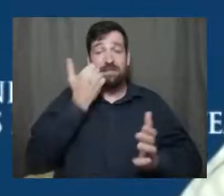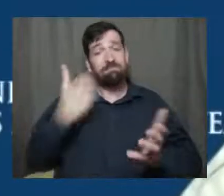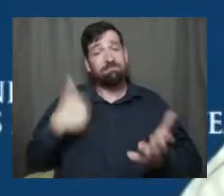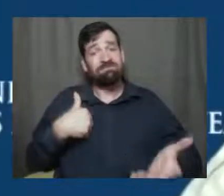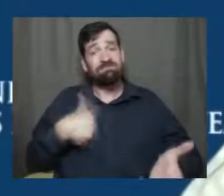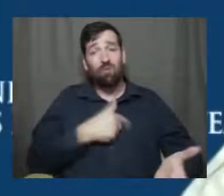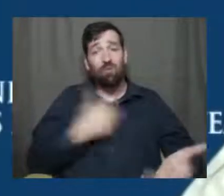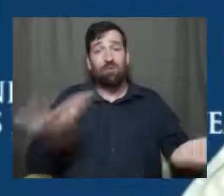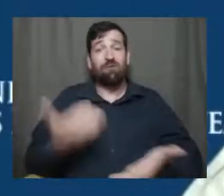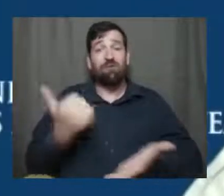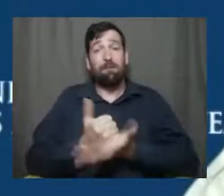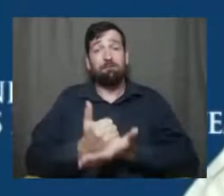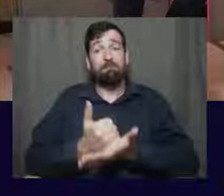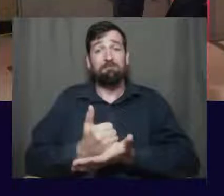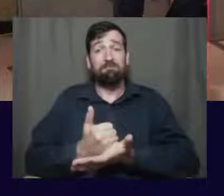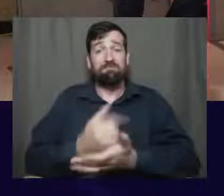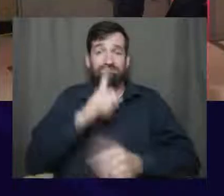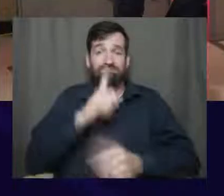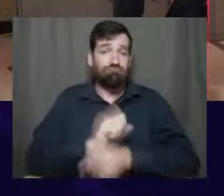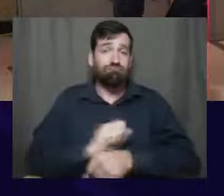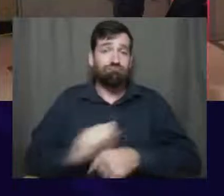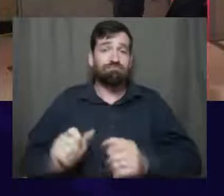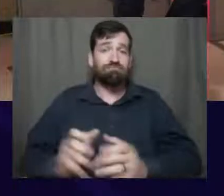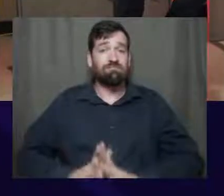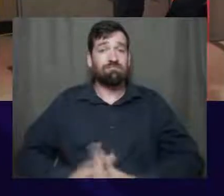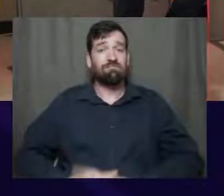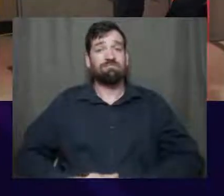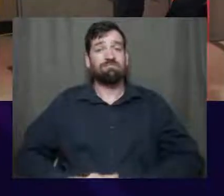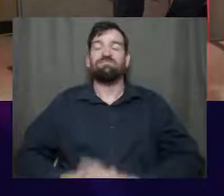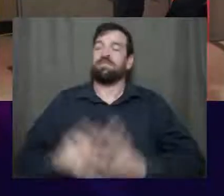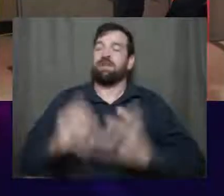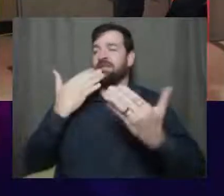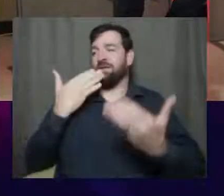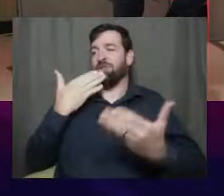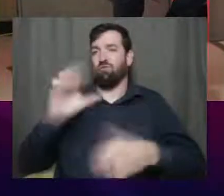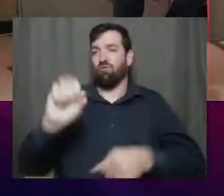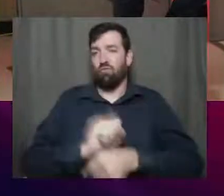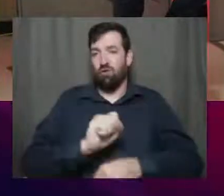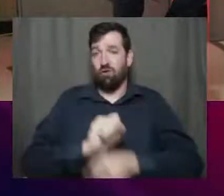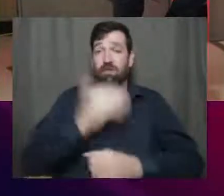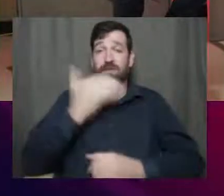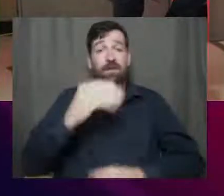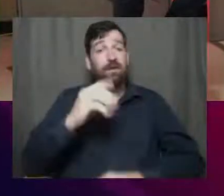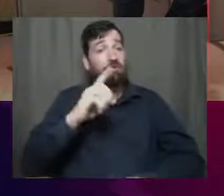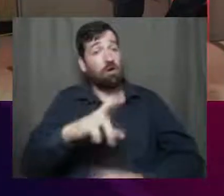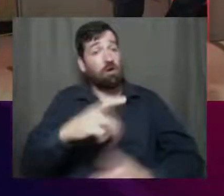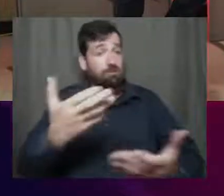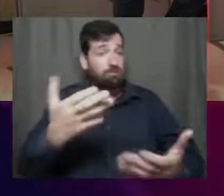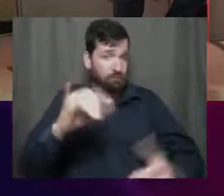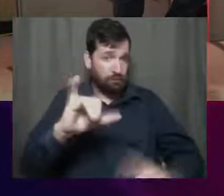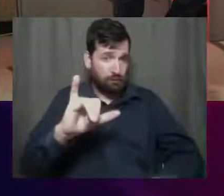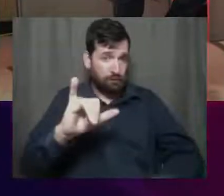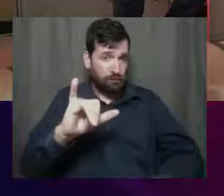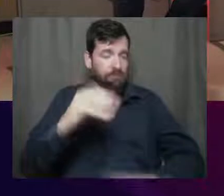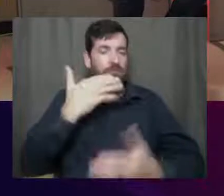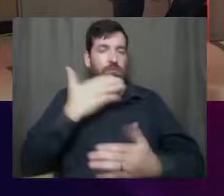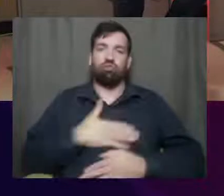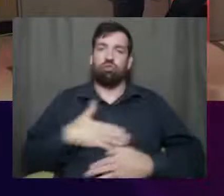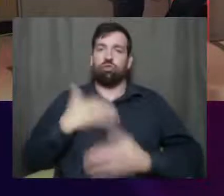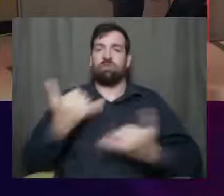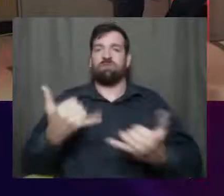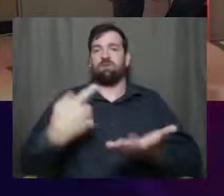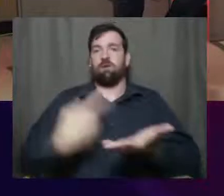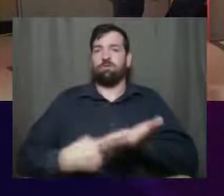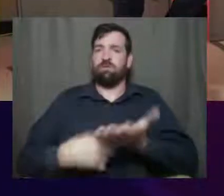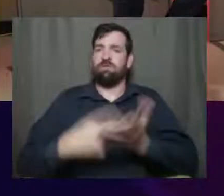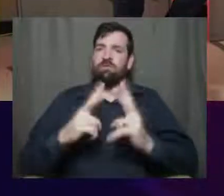everybody, for sure. Thank you for the work you're doing. Thank you, Doc, for the work you're doing as well. We appreciate this conversation. Very important.